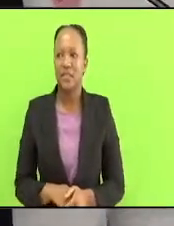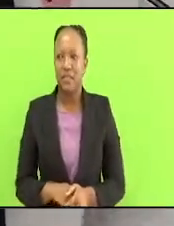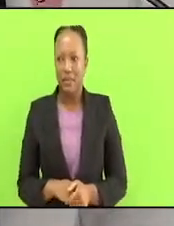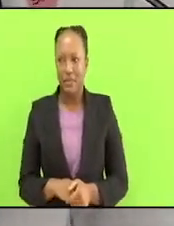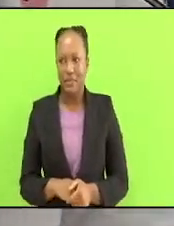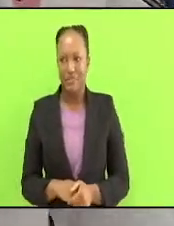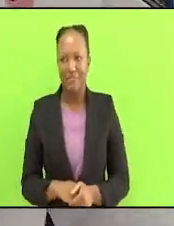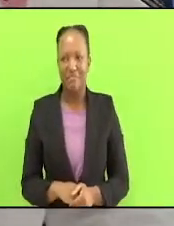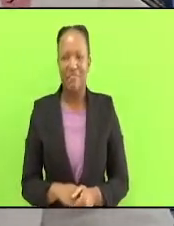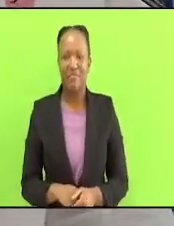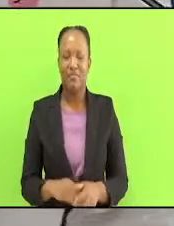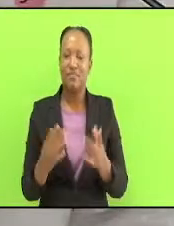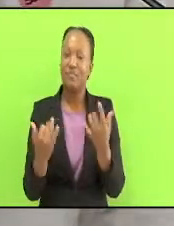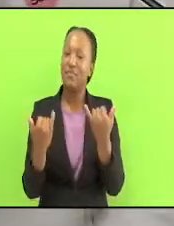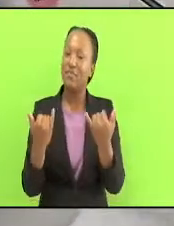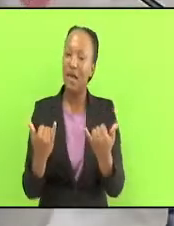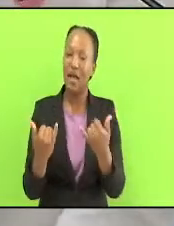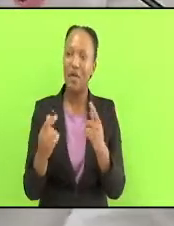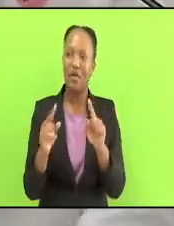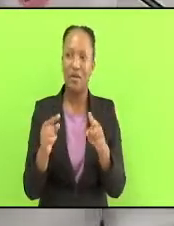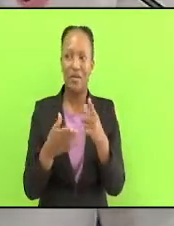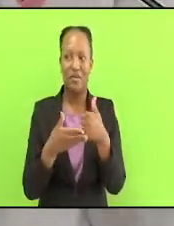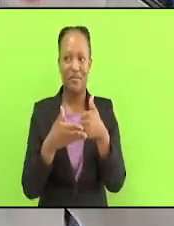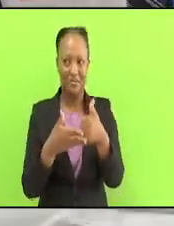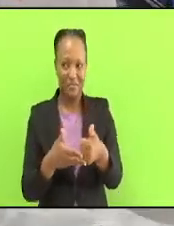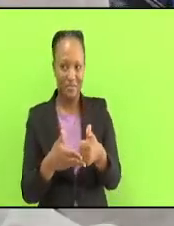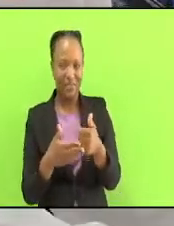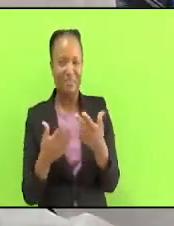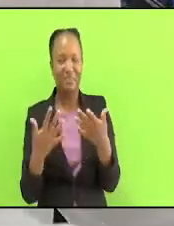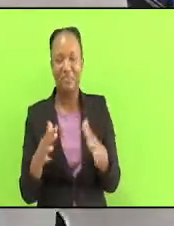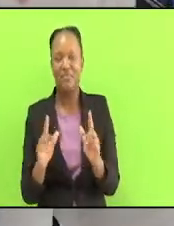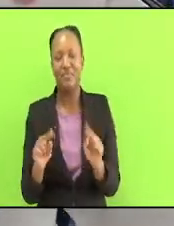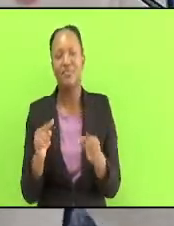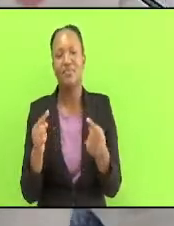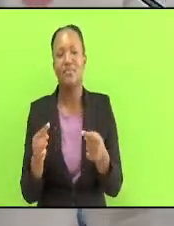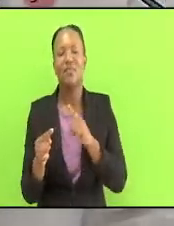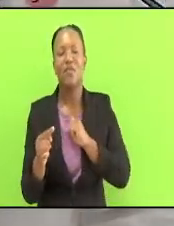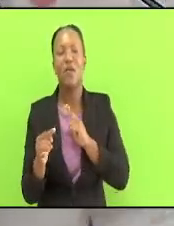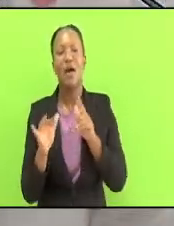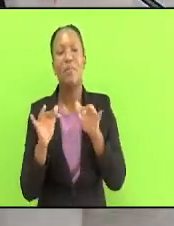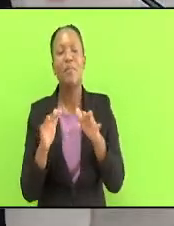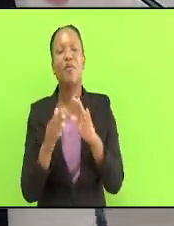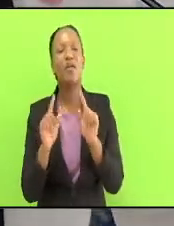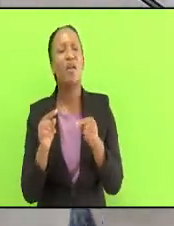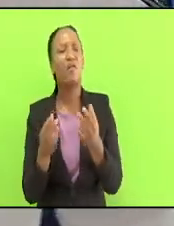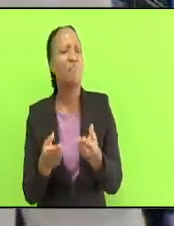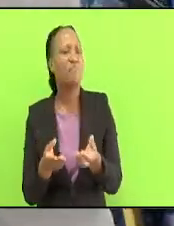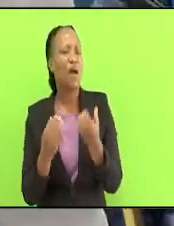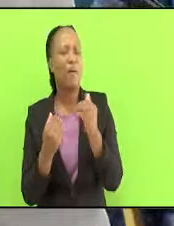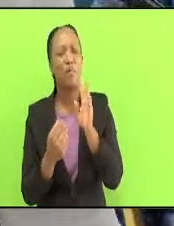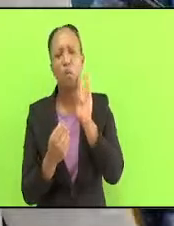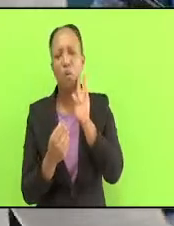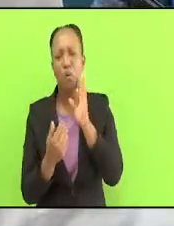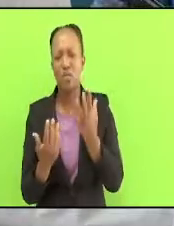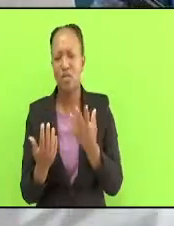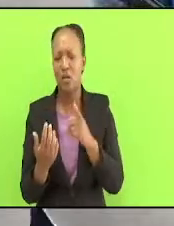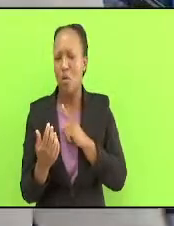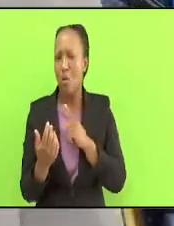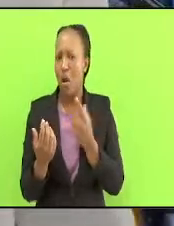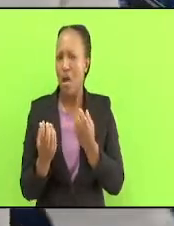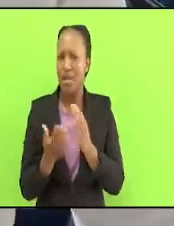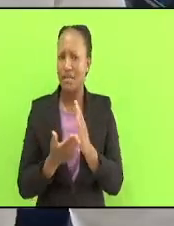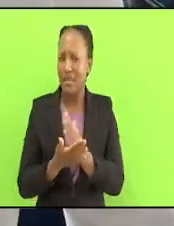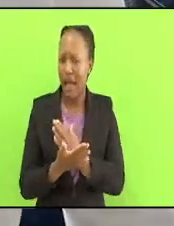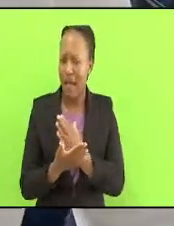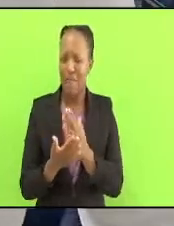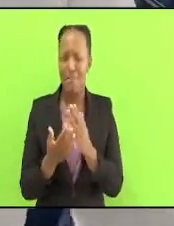kopaneng re bone hore re ka se kgone hore re thusane ka job creation le ka hore batho ba kgone hore ba kreye metsi ba nwe hobane wa sokoleya ko metseng e meng